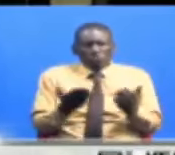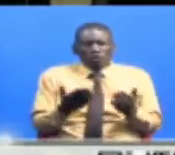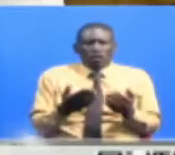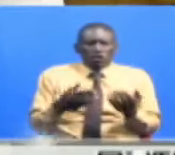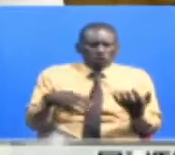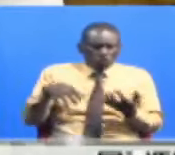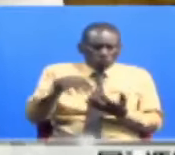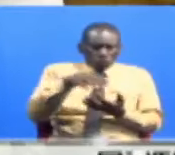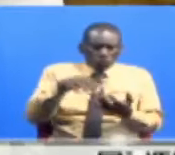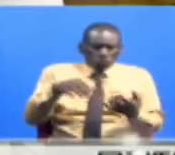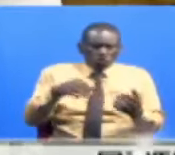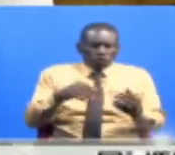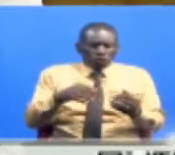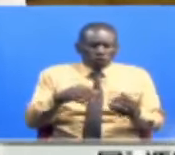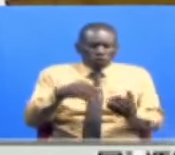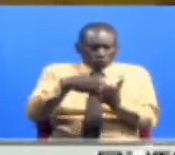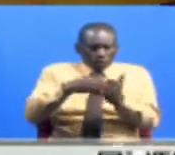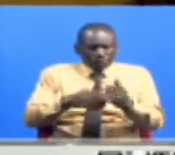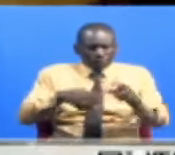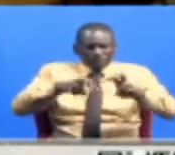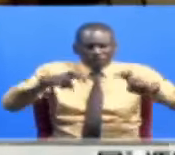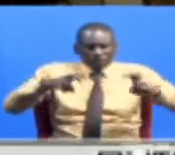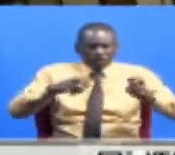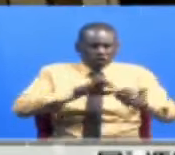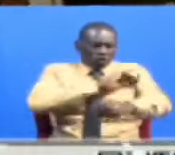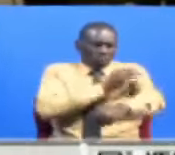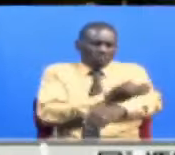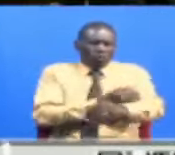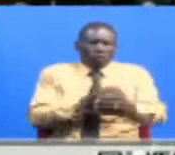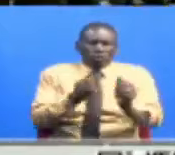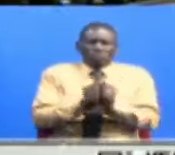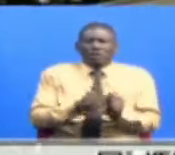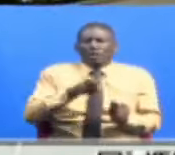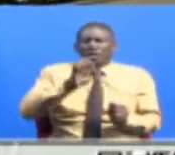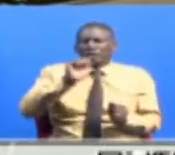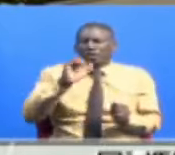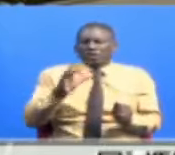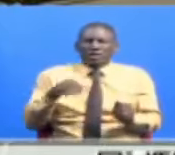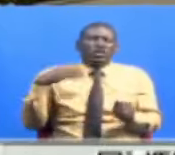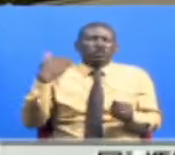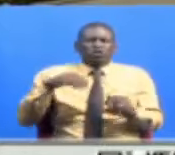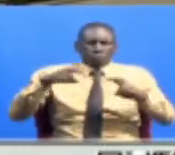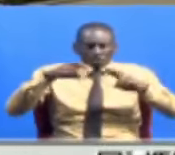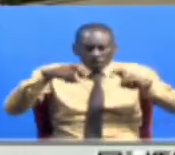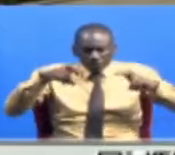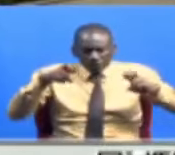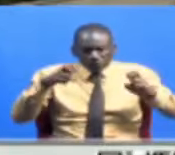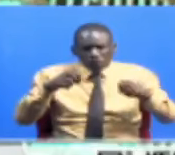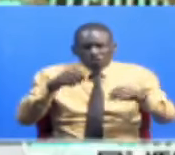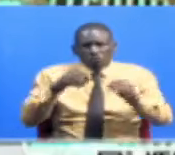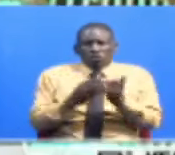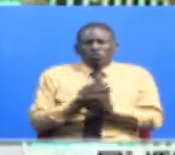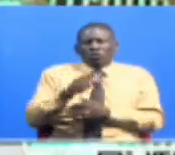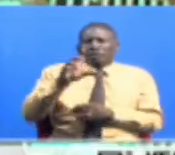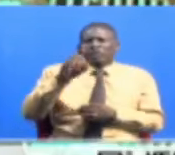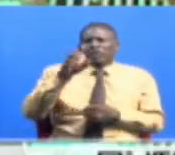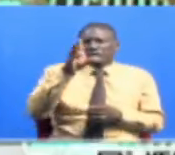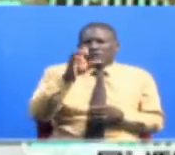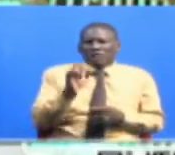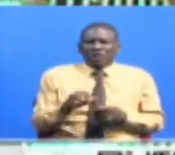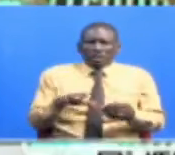an overlap in the investigation's mandate that falls under EACC and the criminal investigations under the